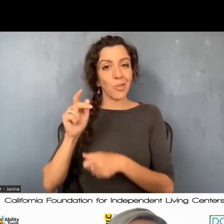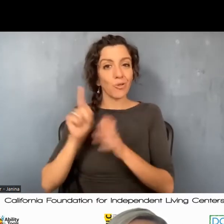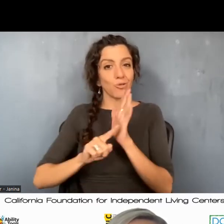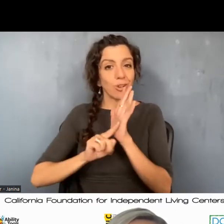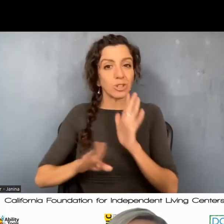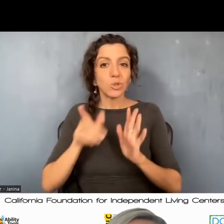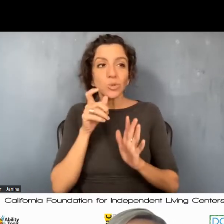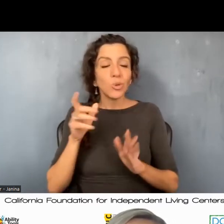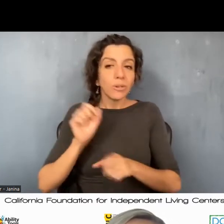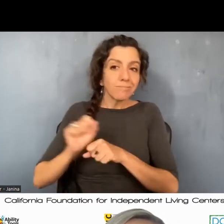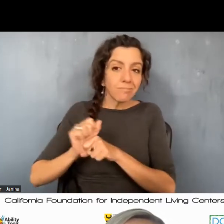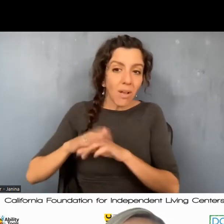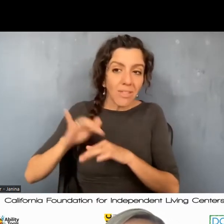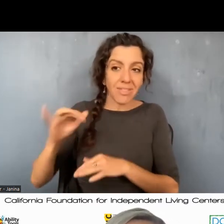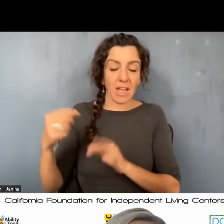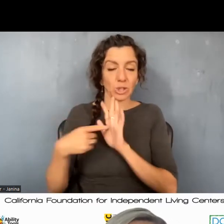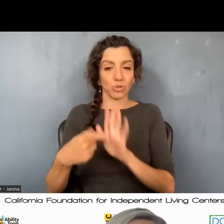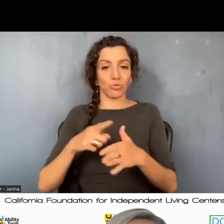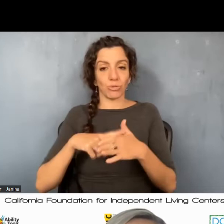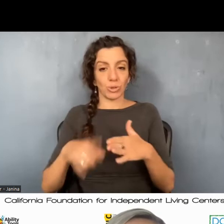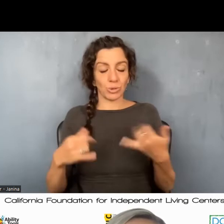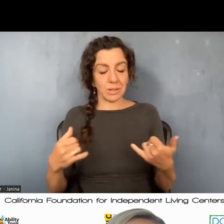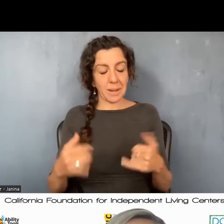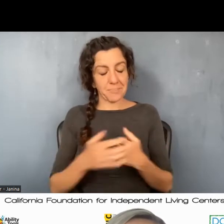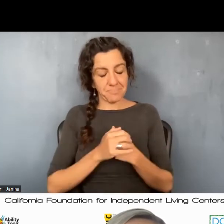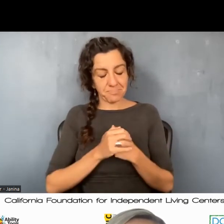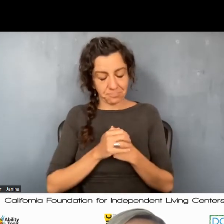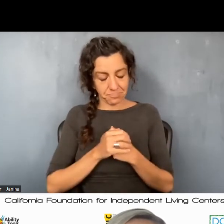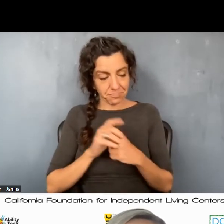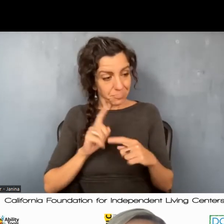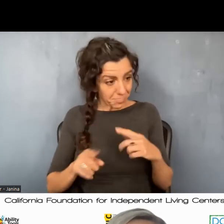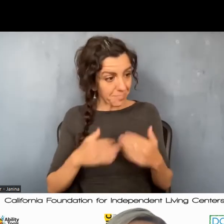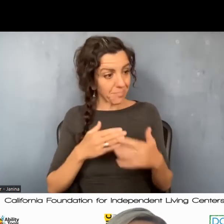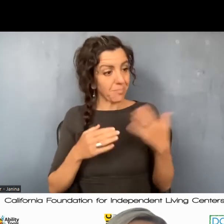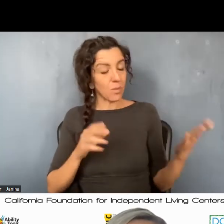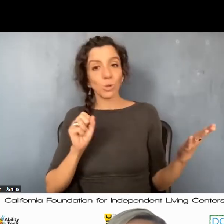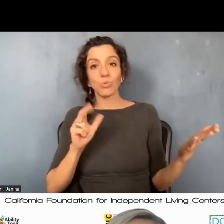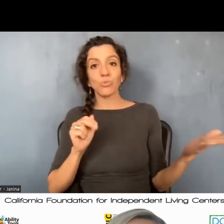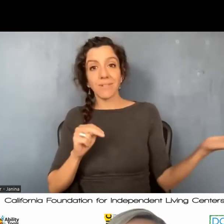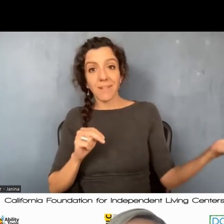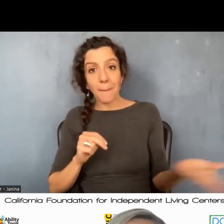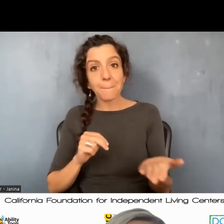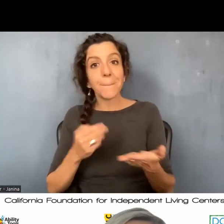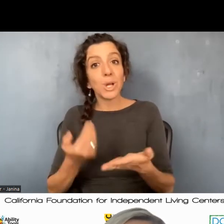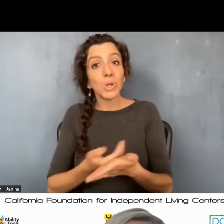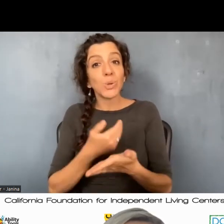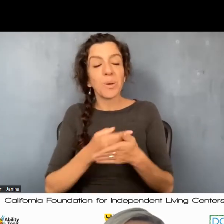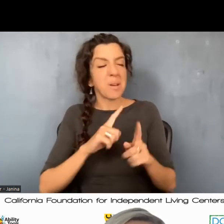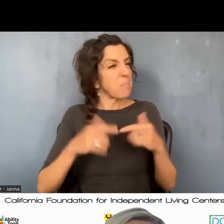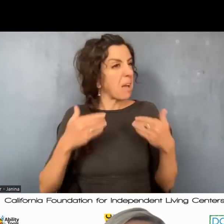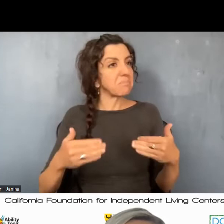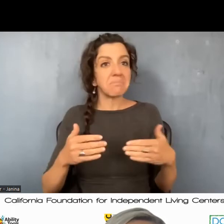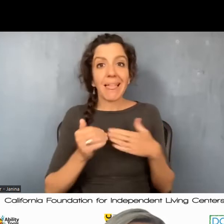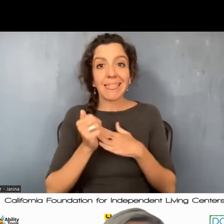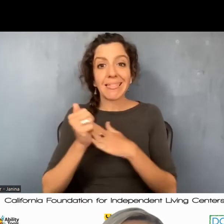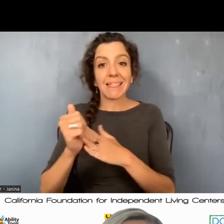showing us the results of it. But Susan coming in and being able to lead this process and really admit